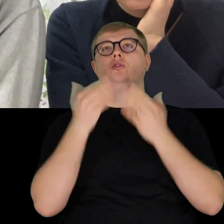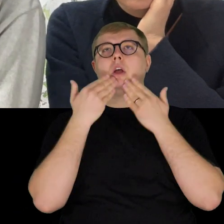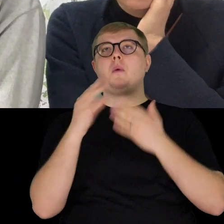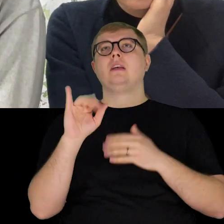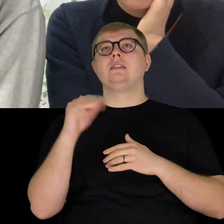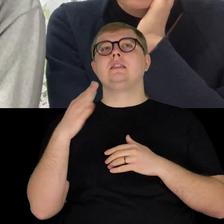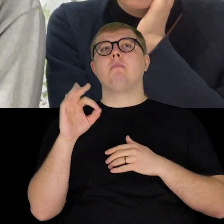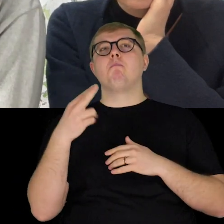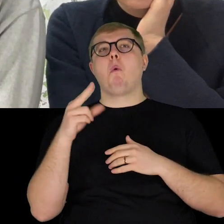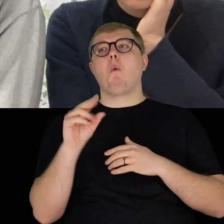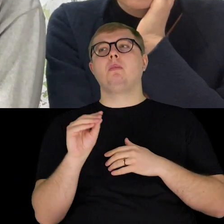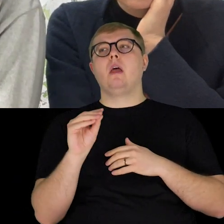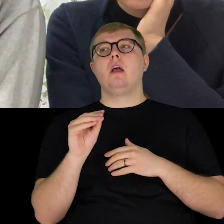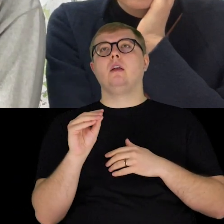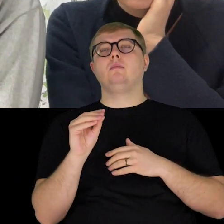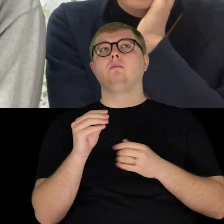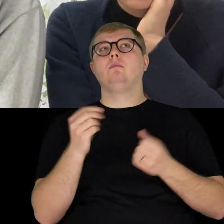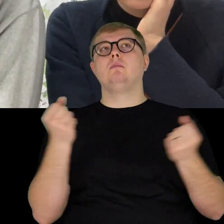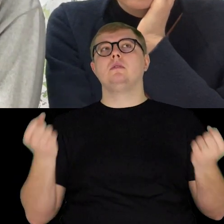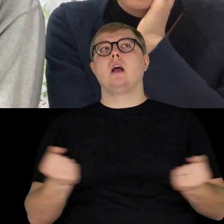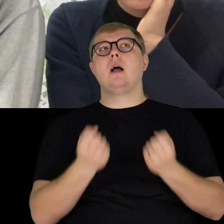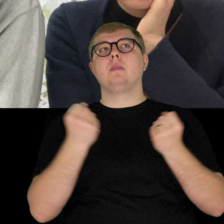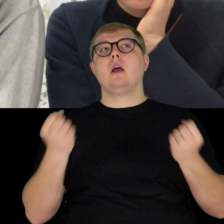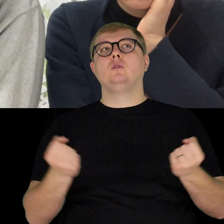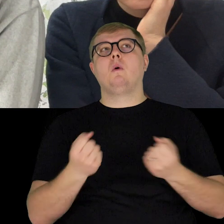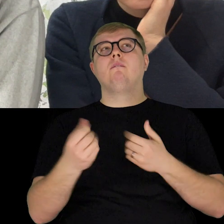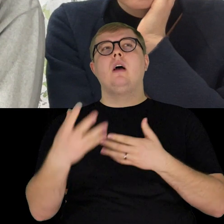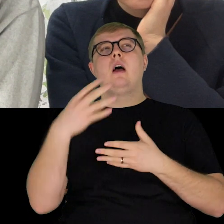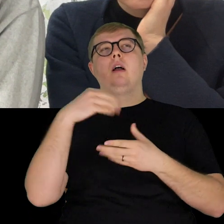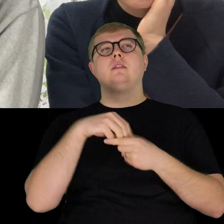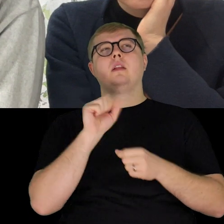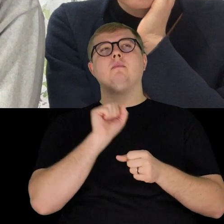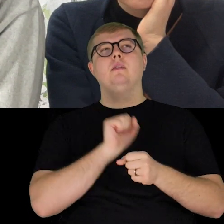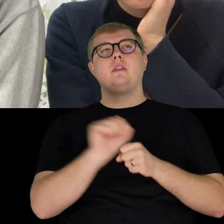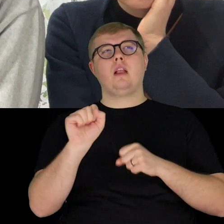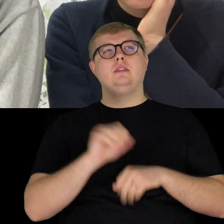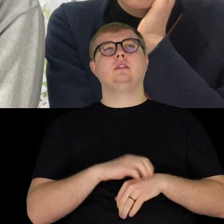engaging with us through 3 workshops, which we'll discuss a little bit later.